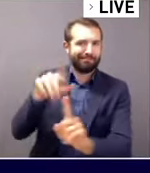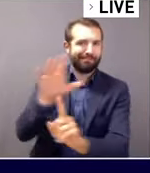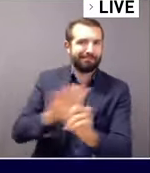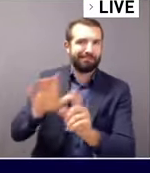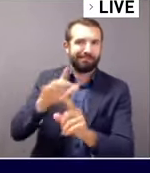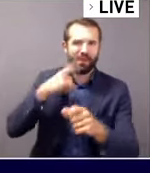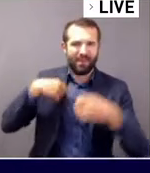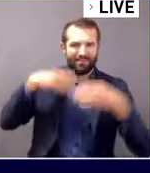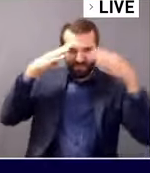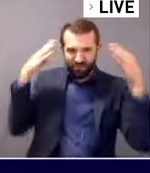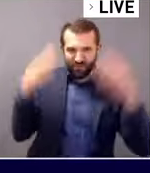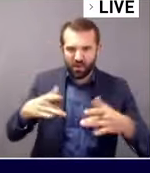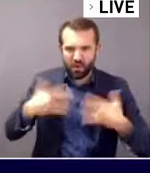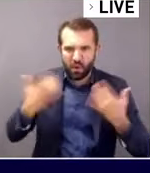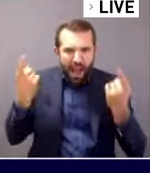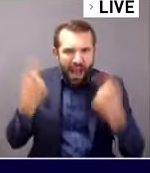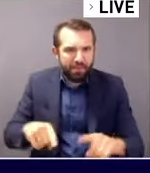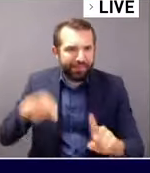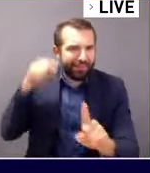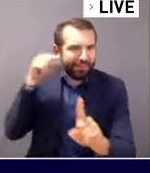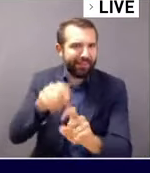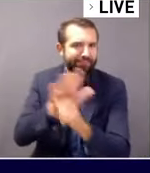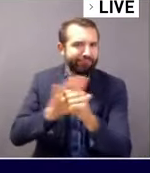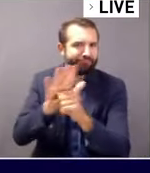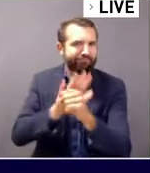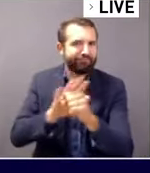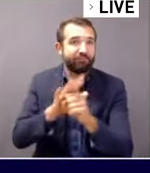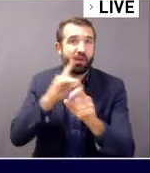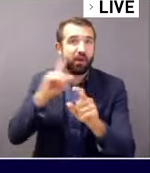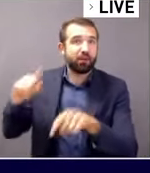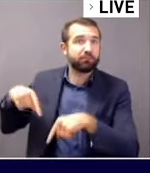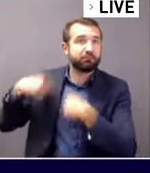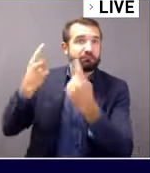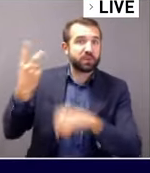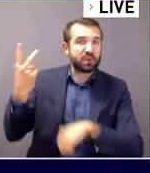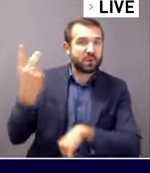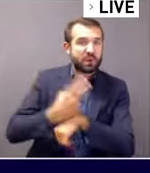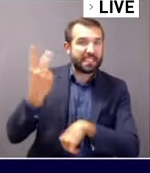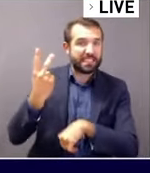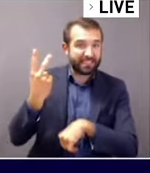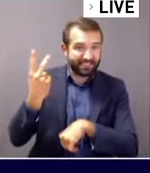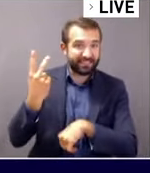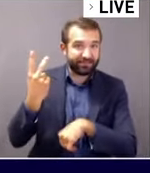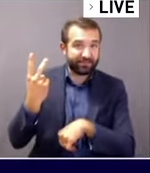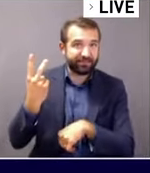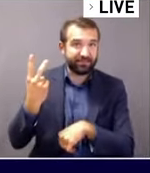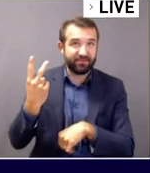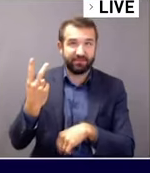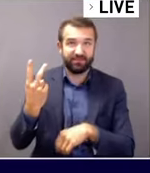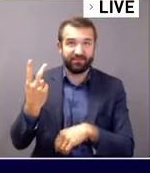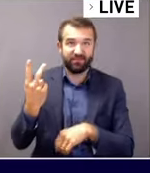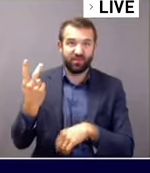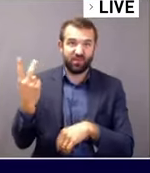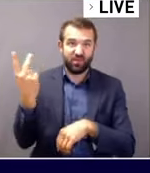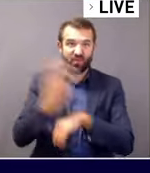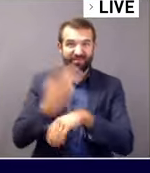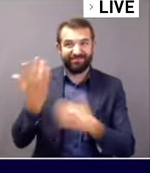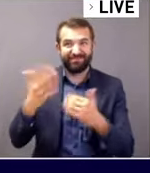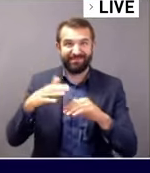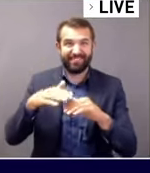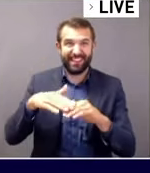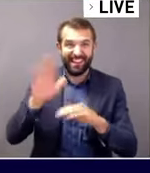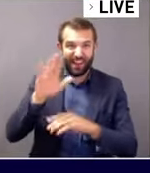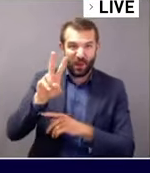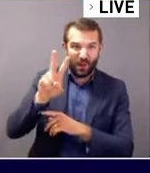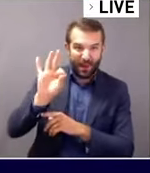CDC. Just in the past 2 days, there have been at least 29 confirmed cases